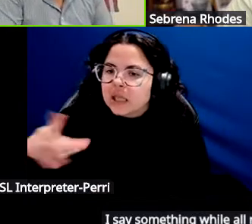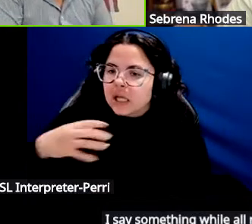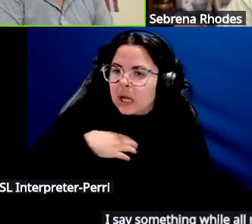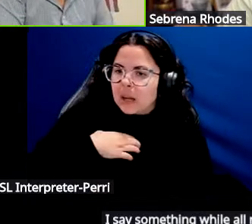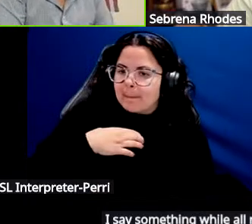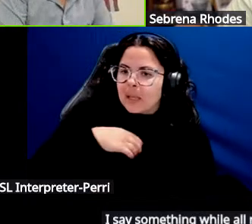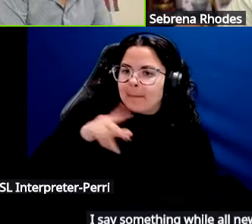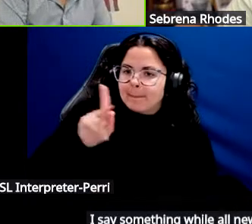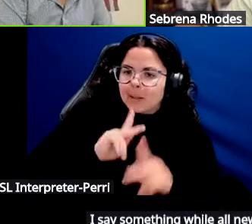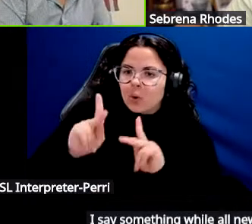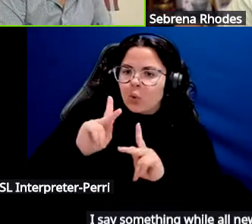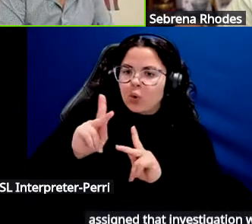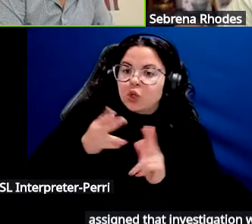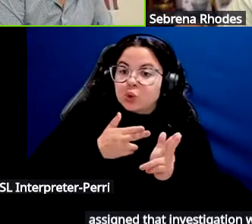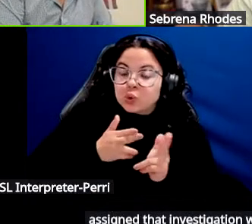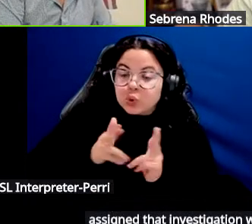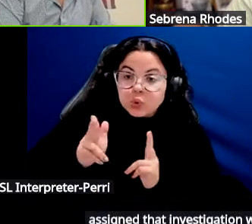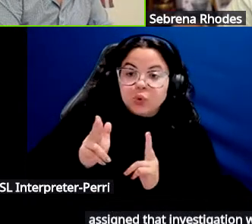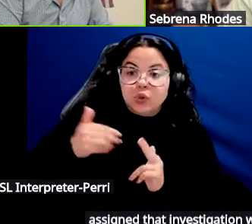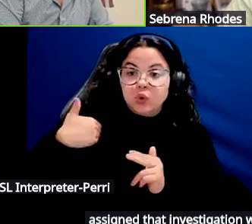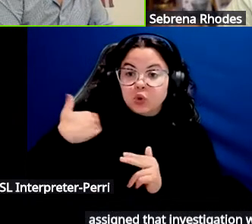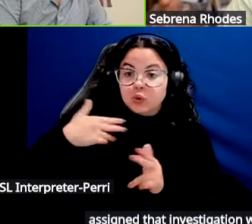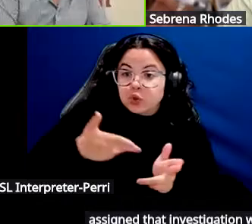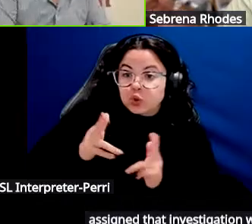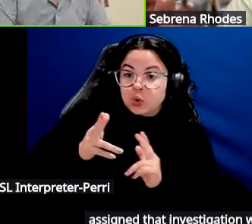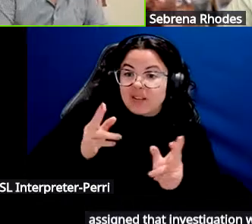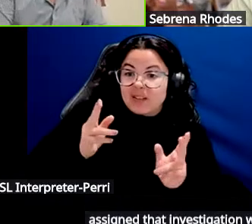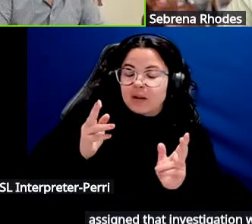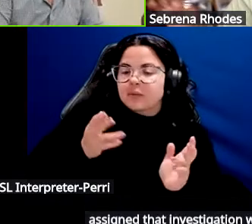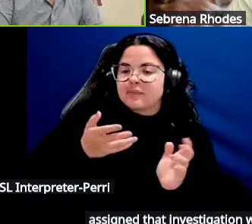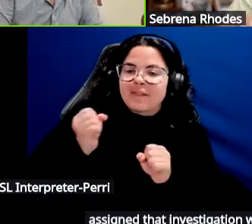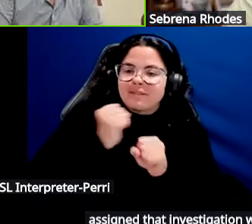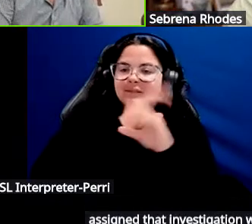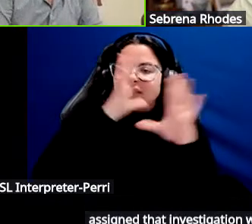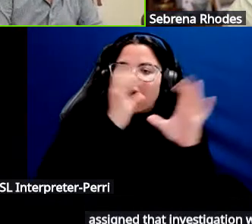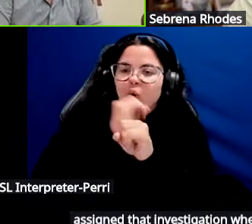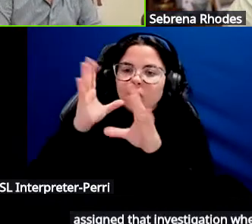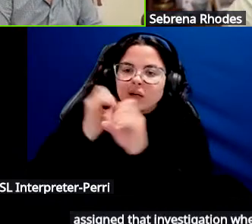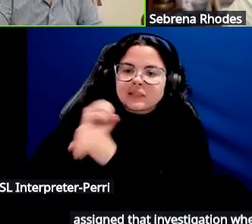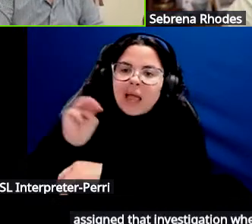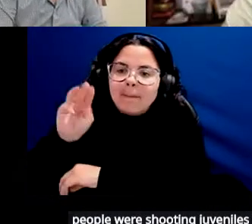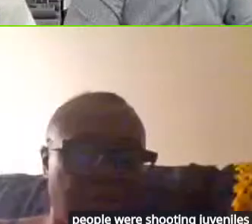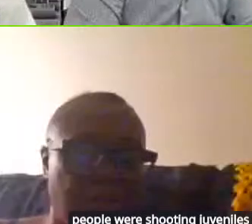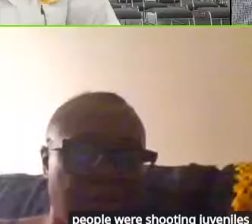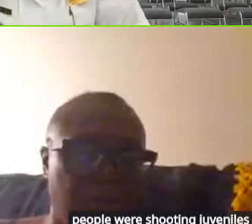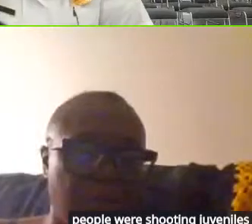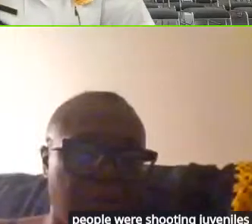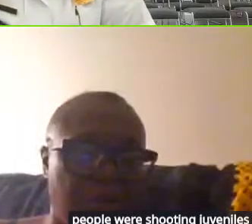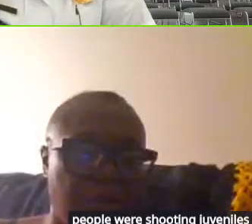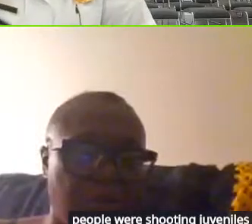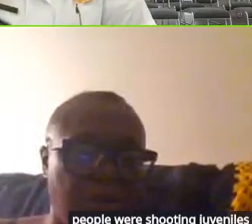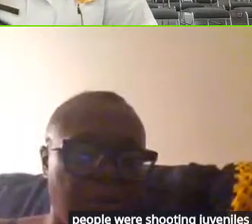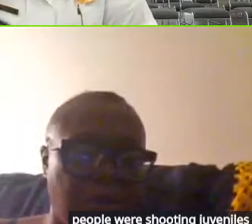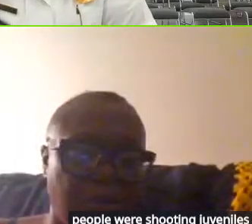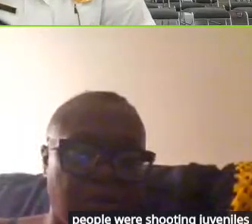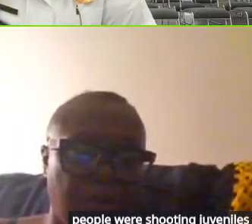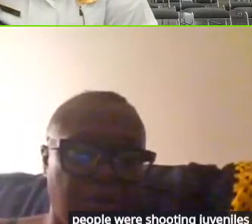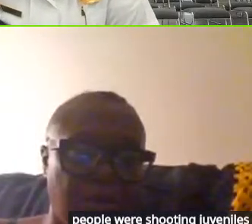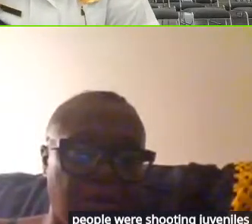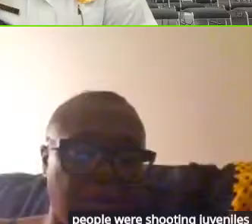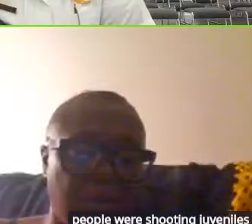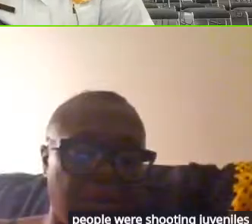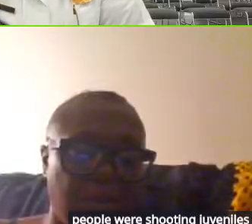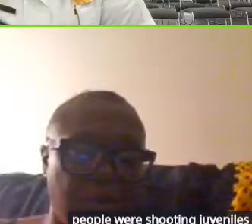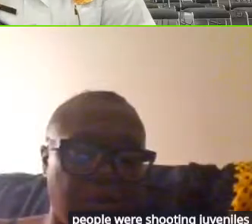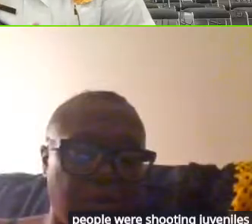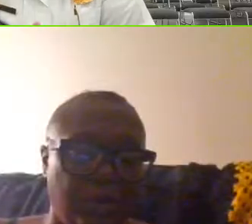people were shooting, juveniles were shooting fireworks at people, and that MPD took over 30 minutes to respond and no one came out. I just